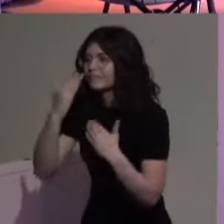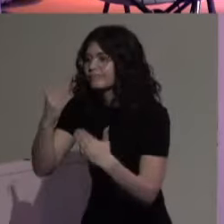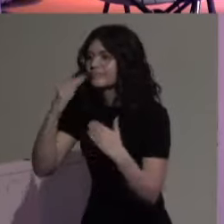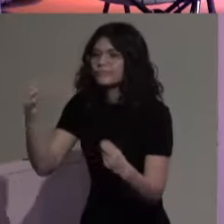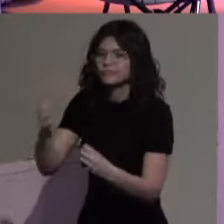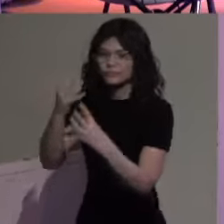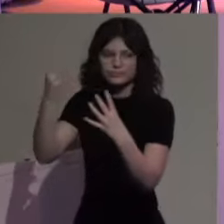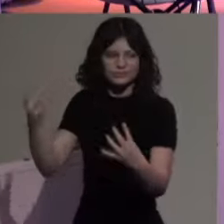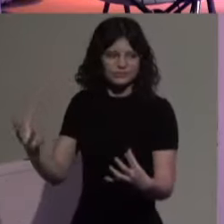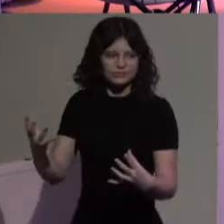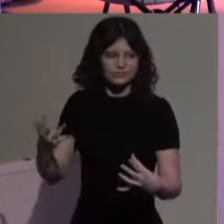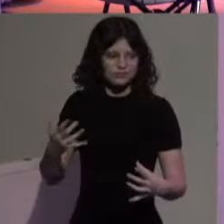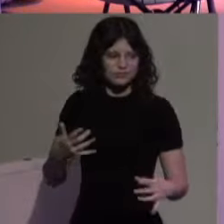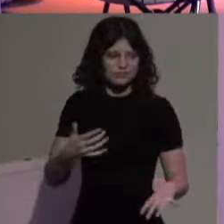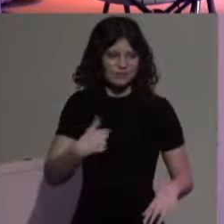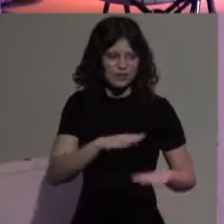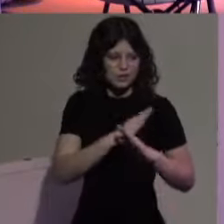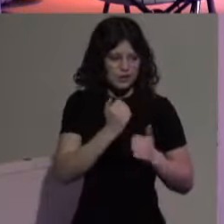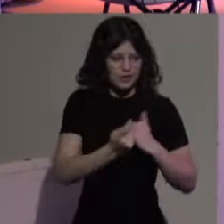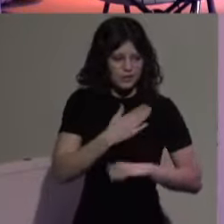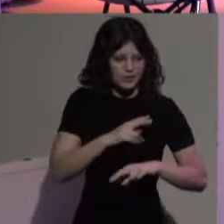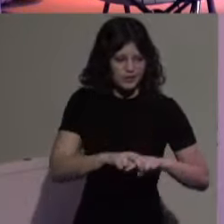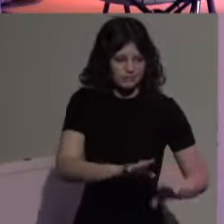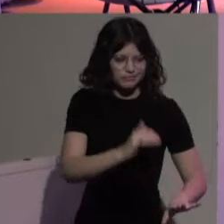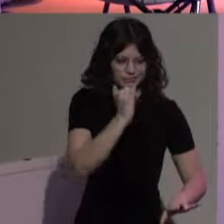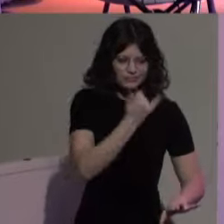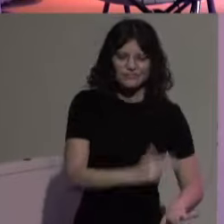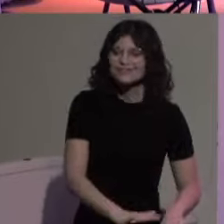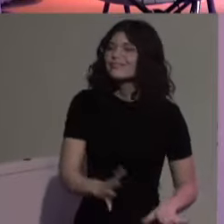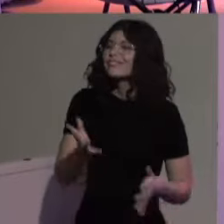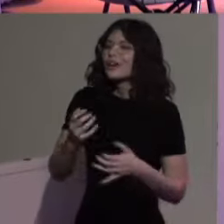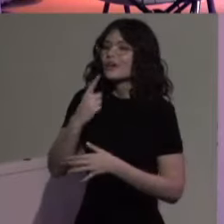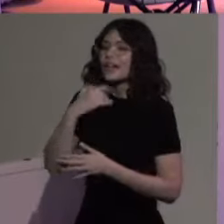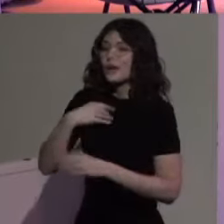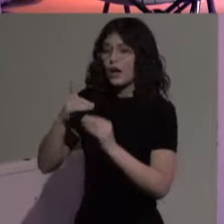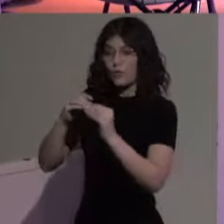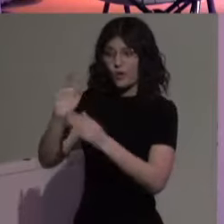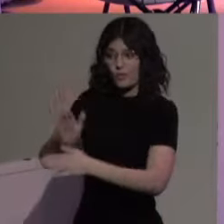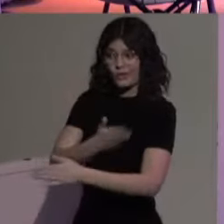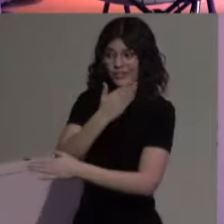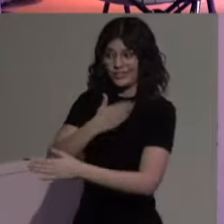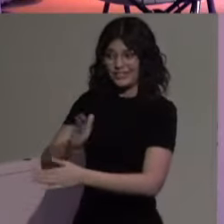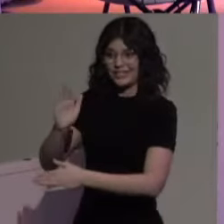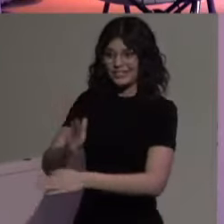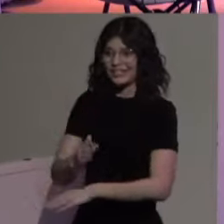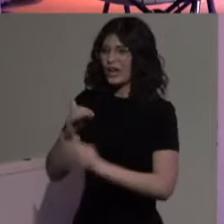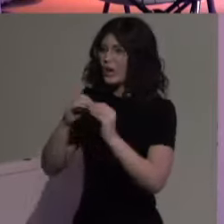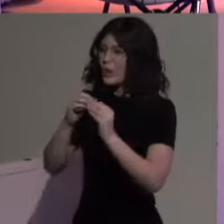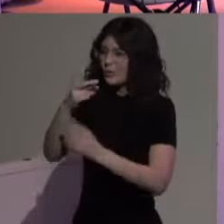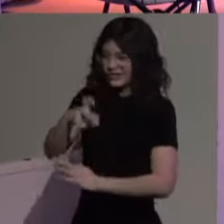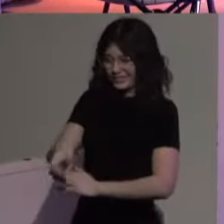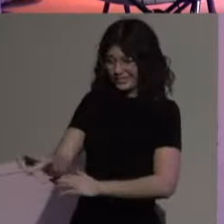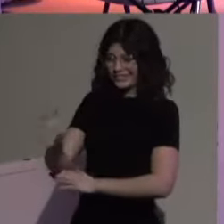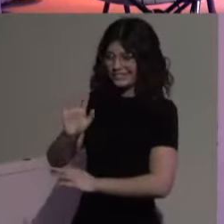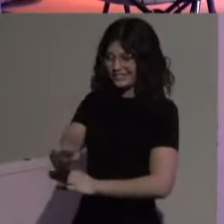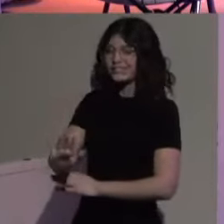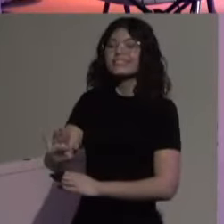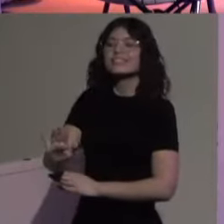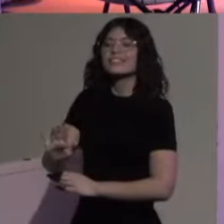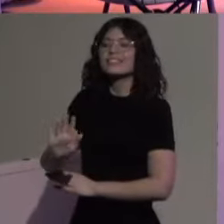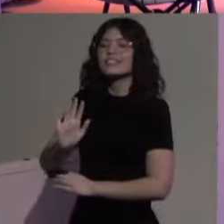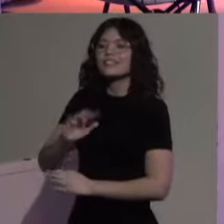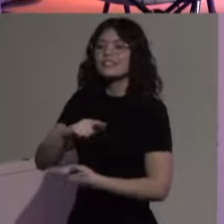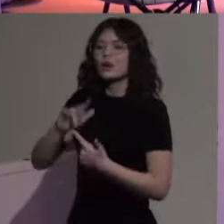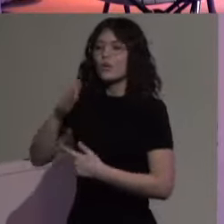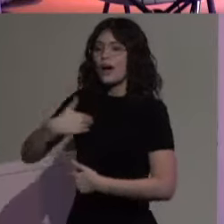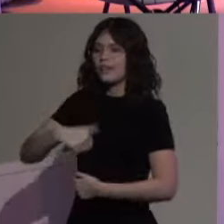put my chair right in the way of everybody. I just want to say we have one more song for you. It's worth it. One more transition. And we're going to get Pride